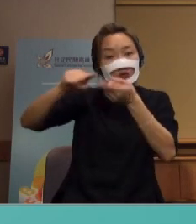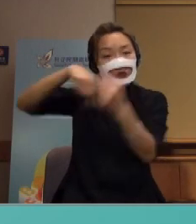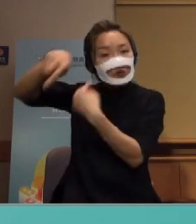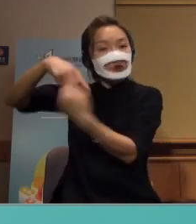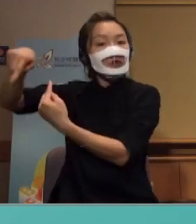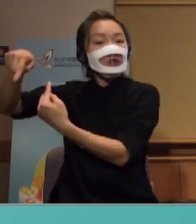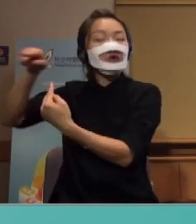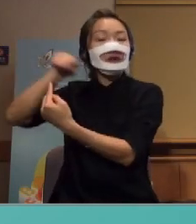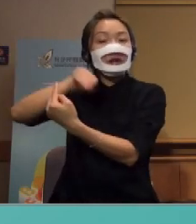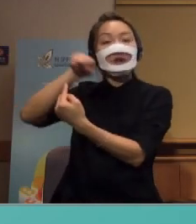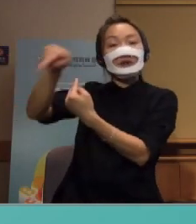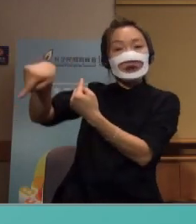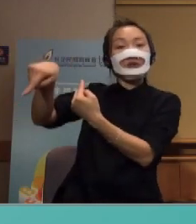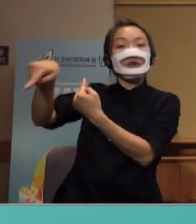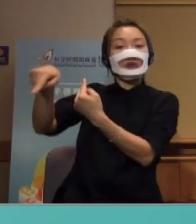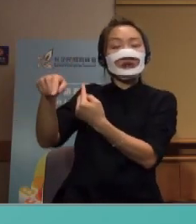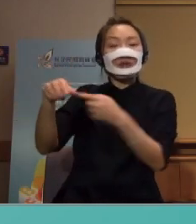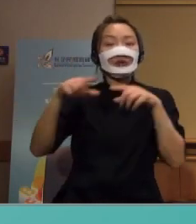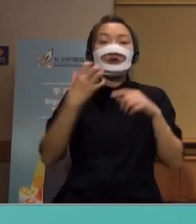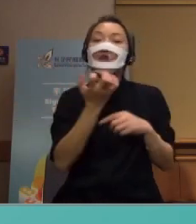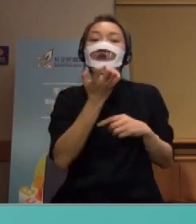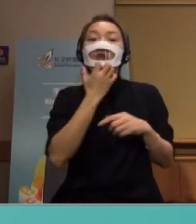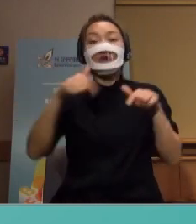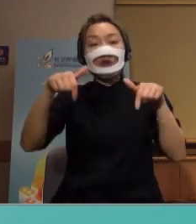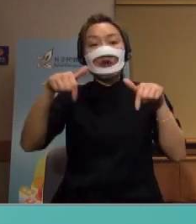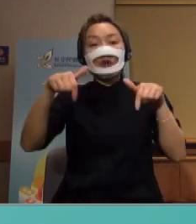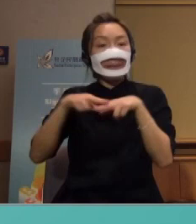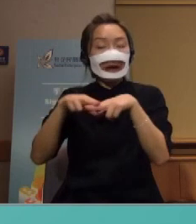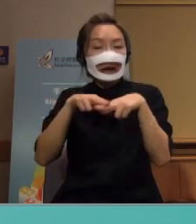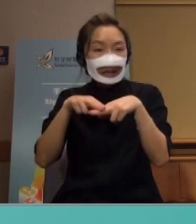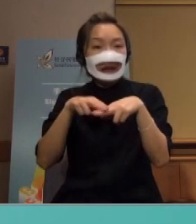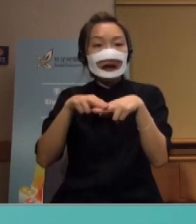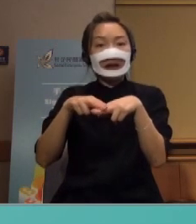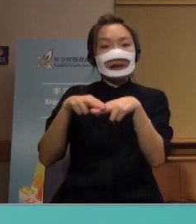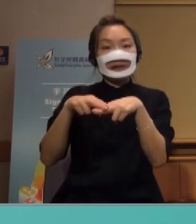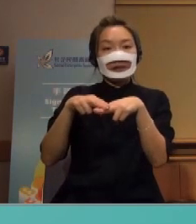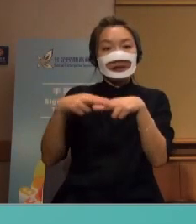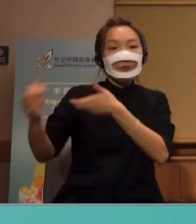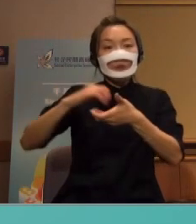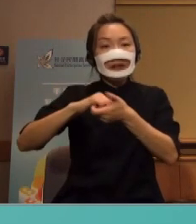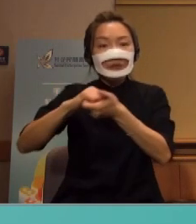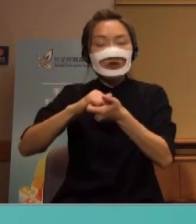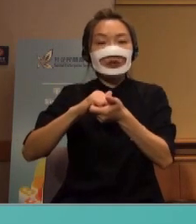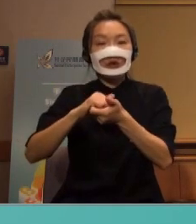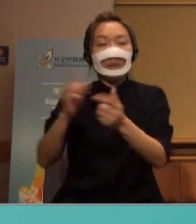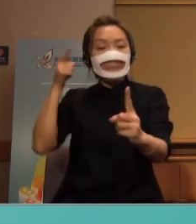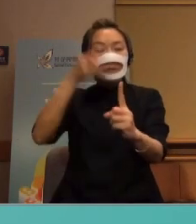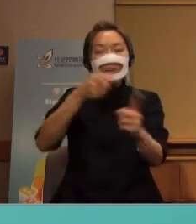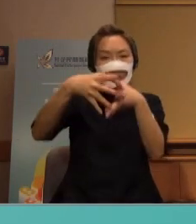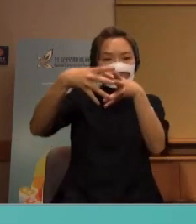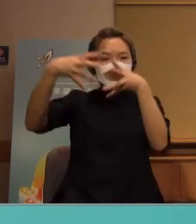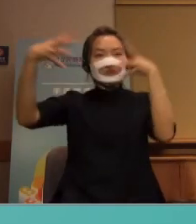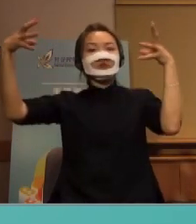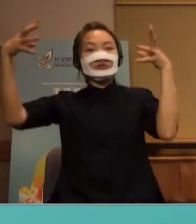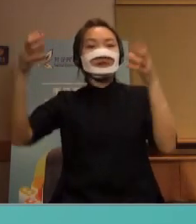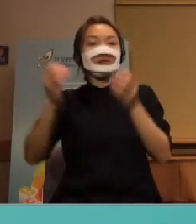decarbonize. So that's a very large and ambitious goal, but I think we're on our way to do so. The Greater Bay Area, which is sort